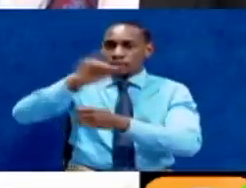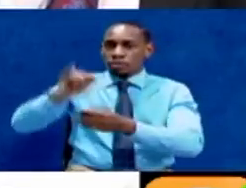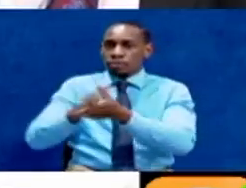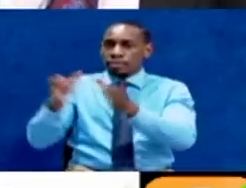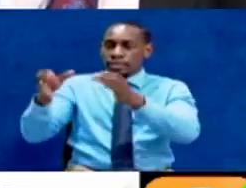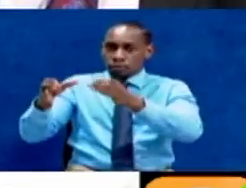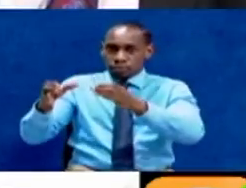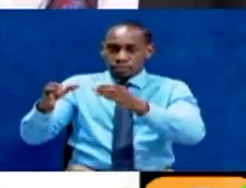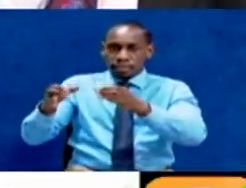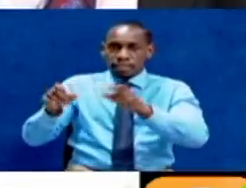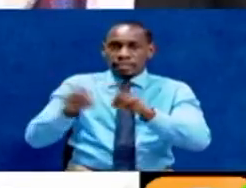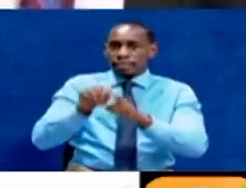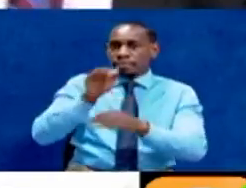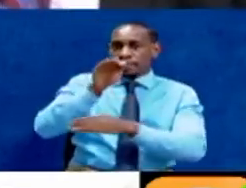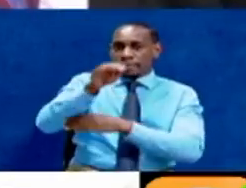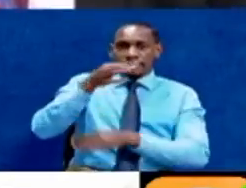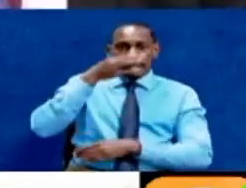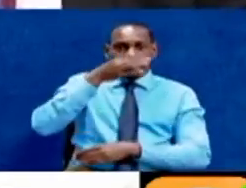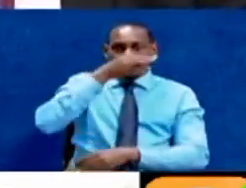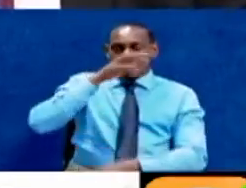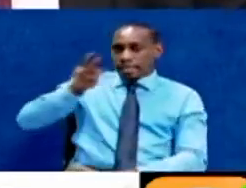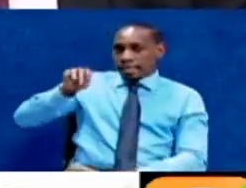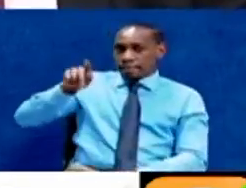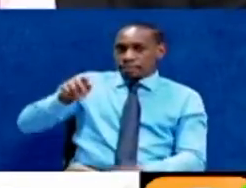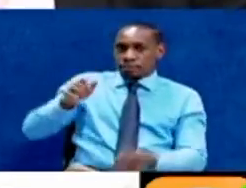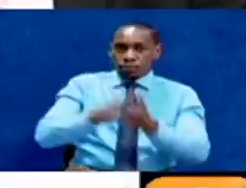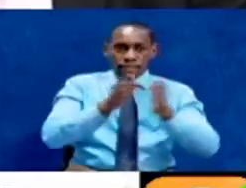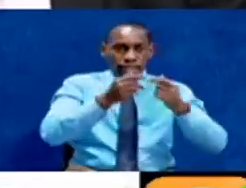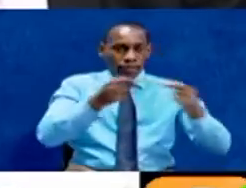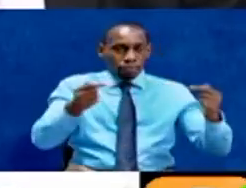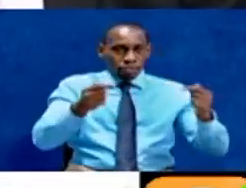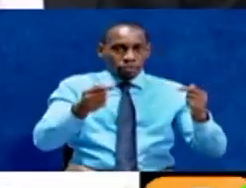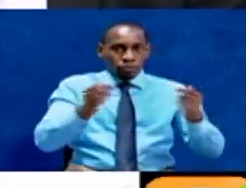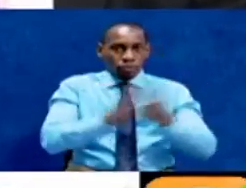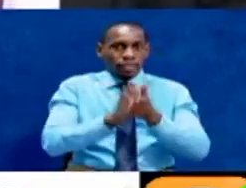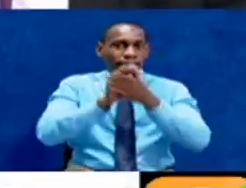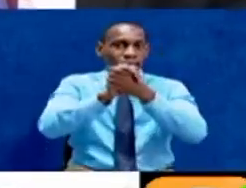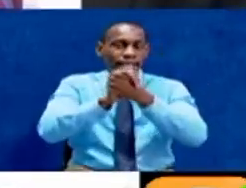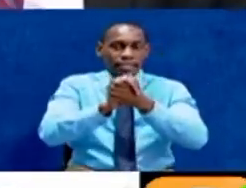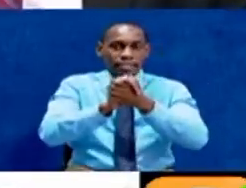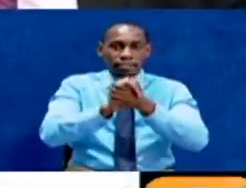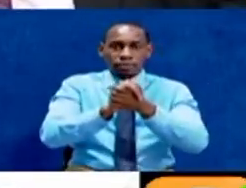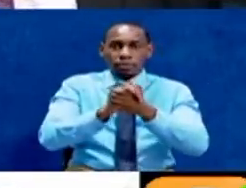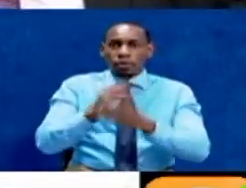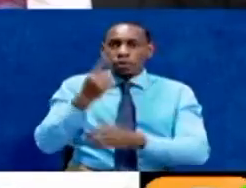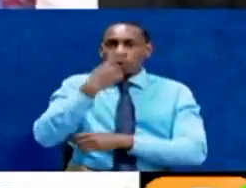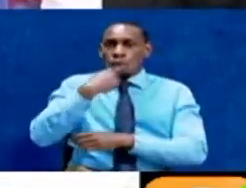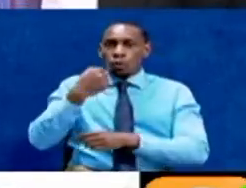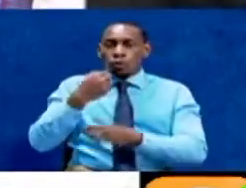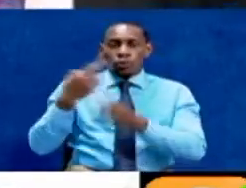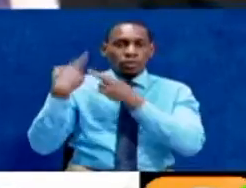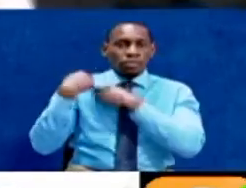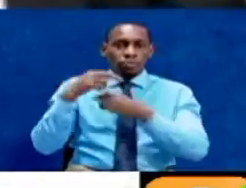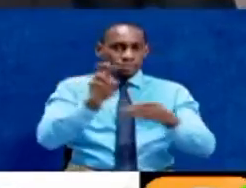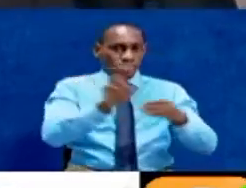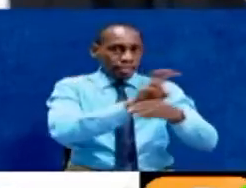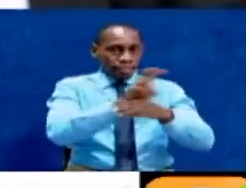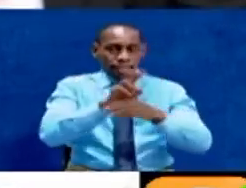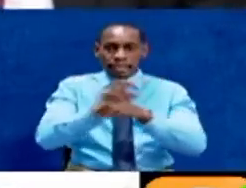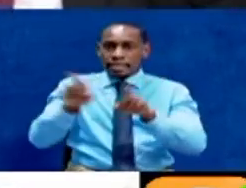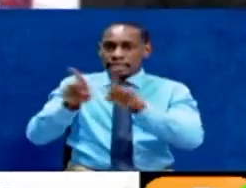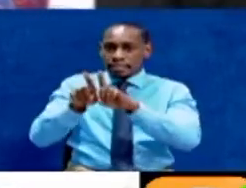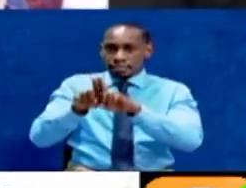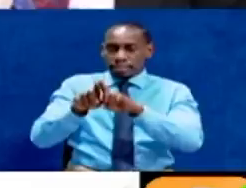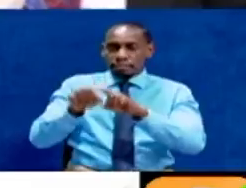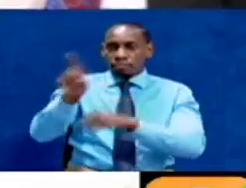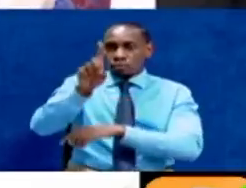Party. Ask Ngunjiri Wambugu and also the opposition with a handshake. Who is left to perform the oversight function? A similar one here